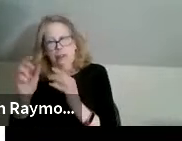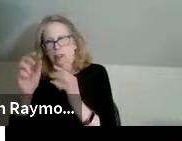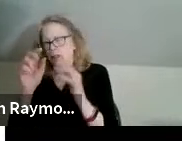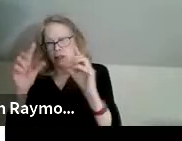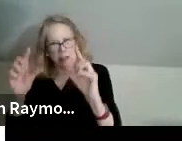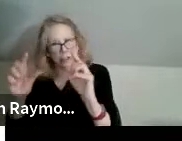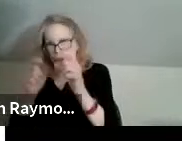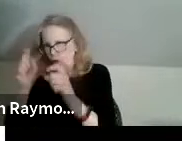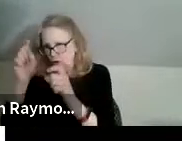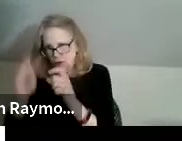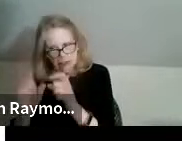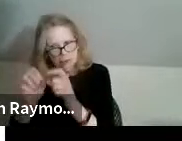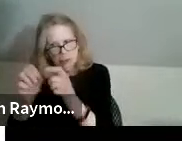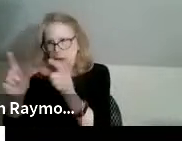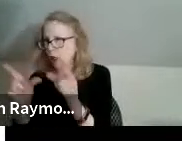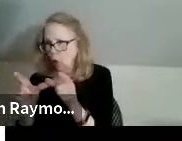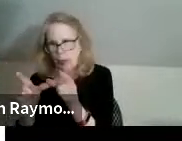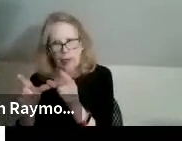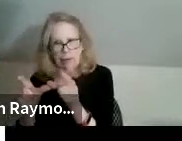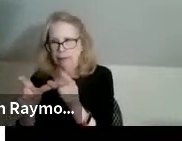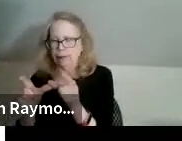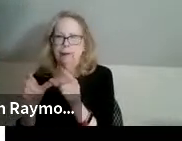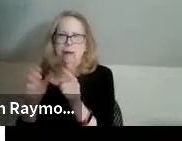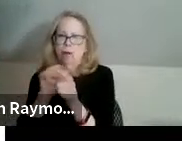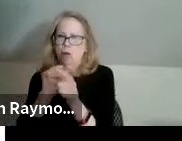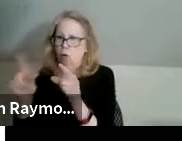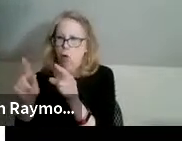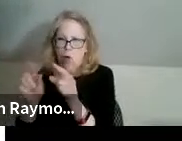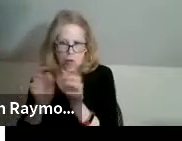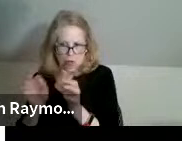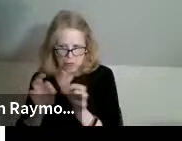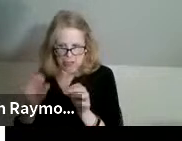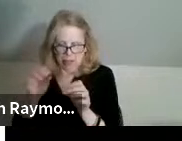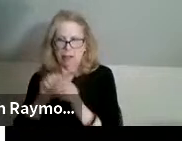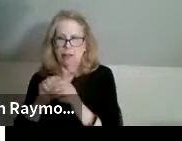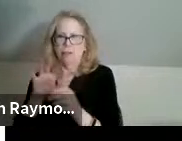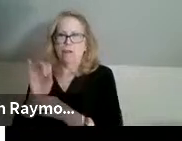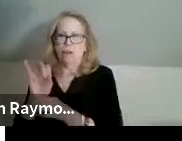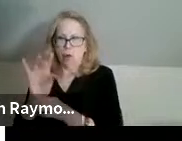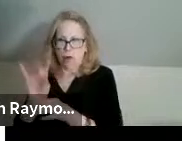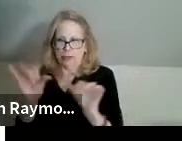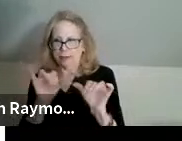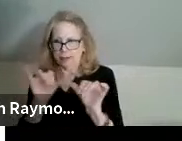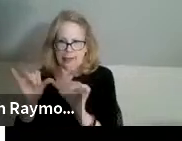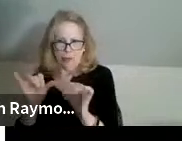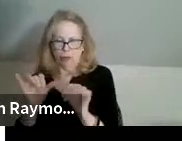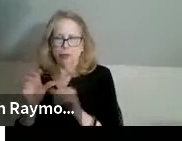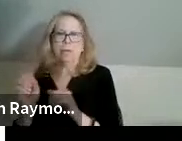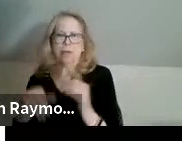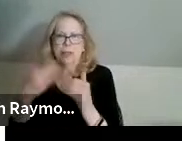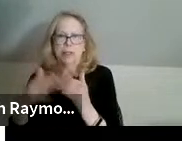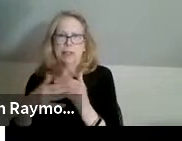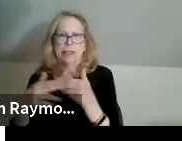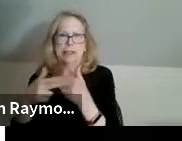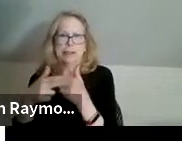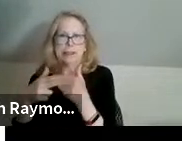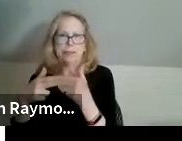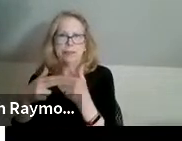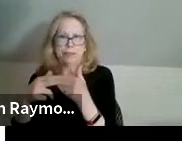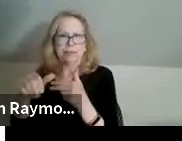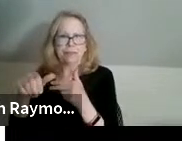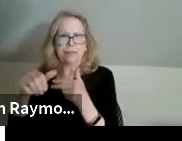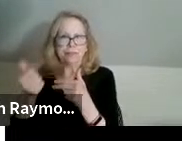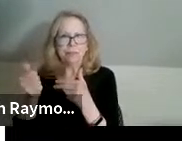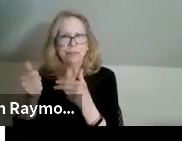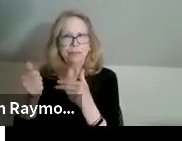reference plane. Again, all of these are within the 508 standards, which are found on our website. Next slide, please. Okay,